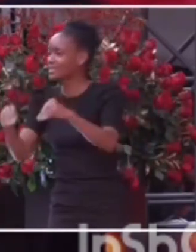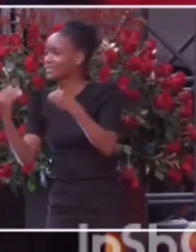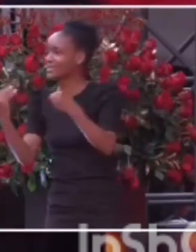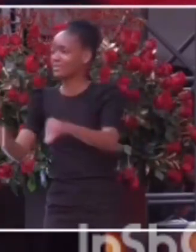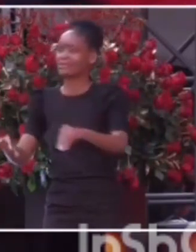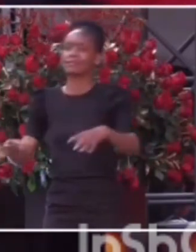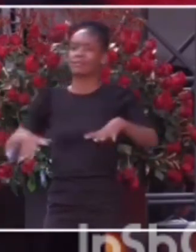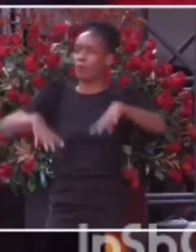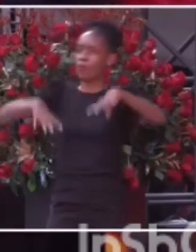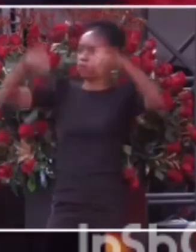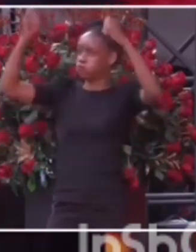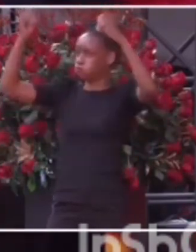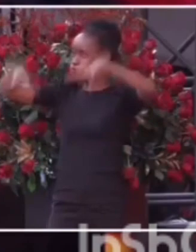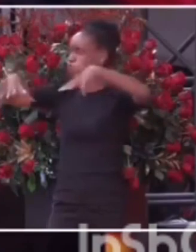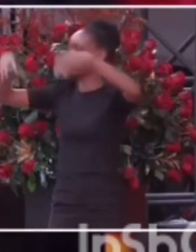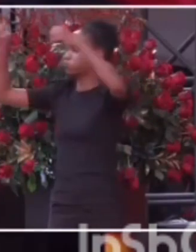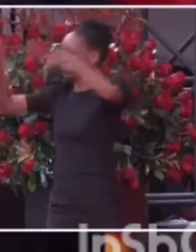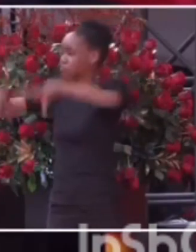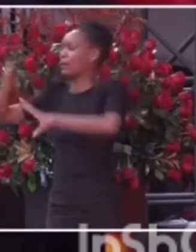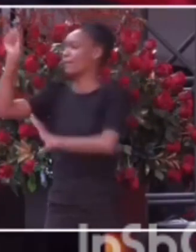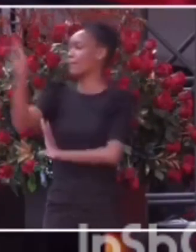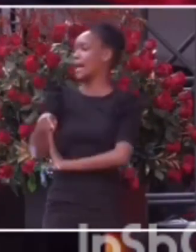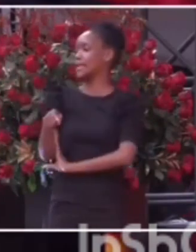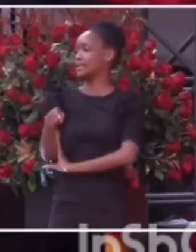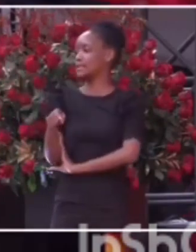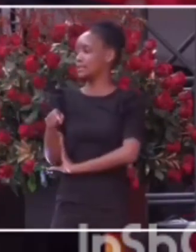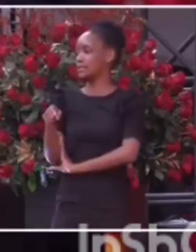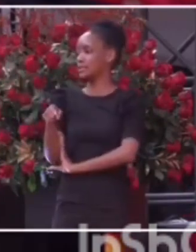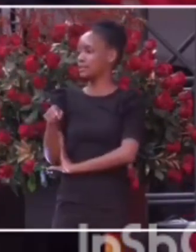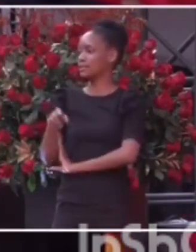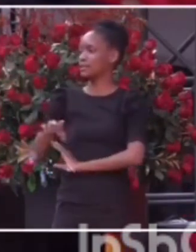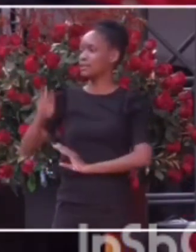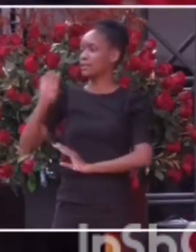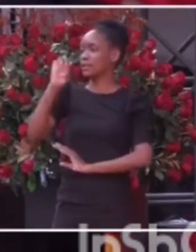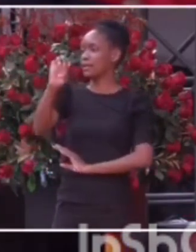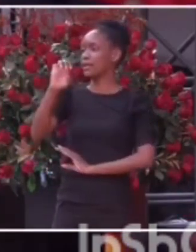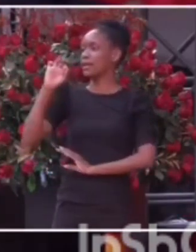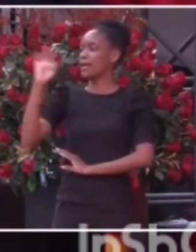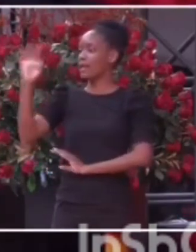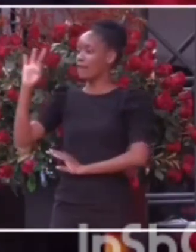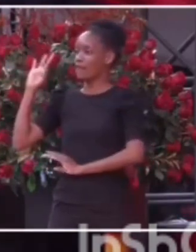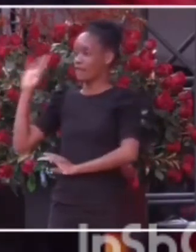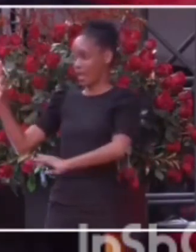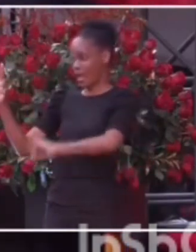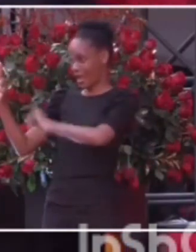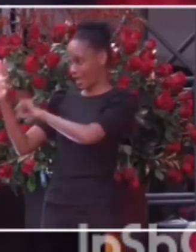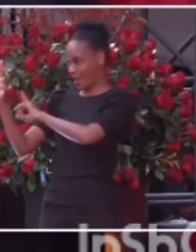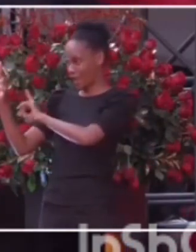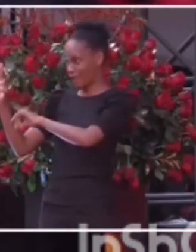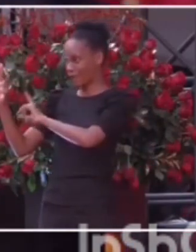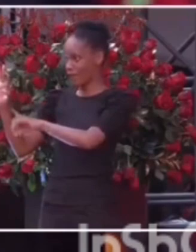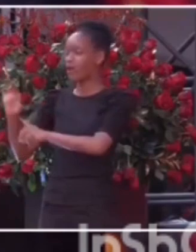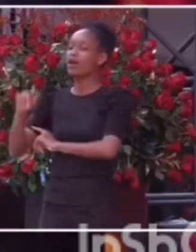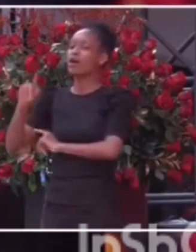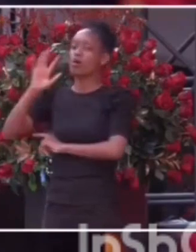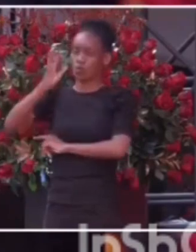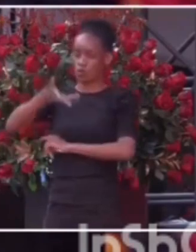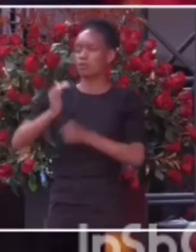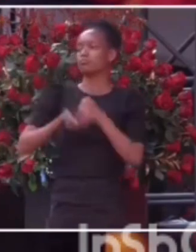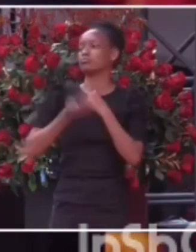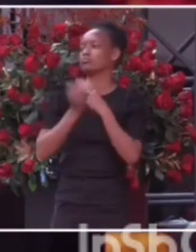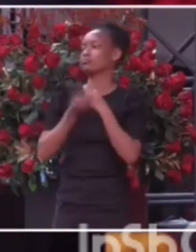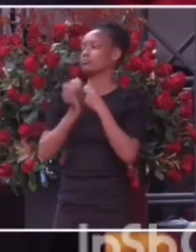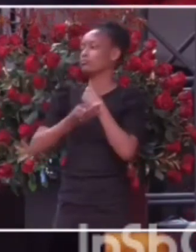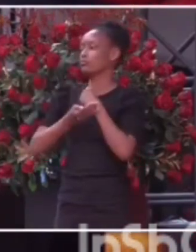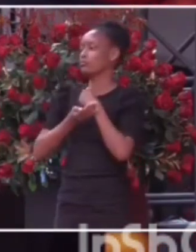the EFF can protect the provision of electricity. Why?